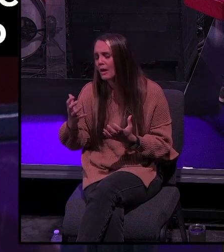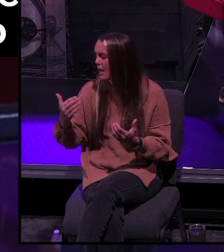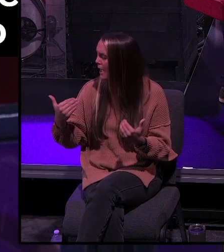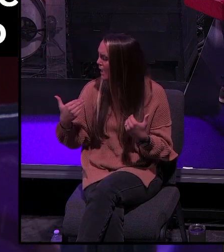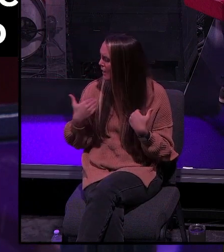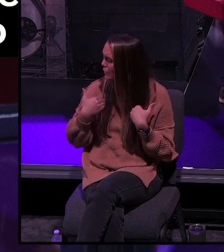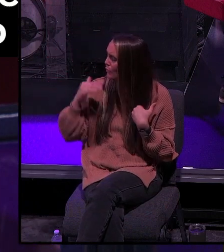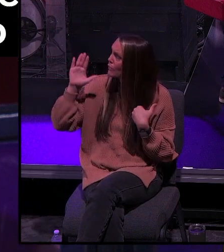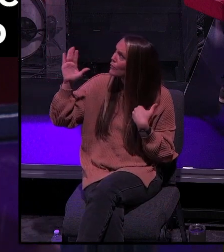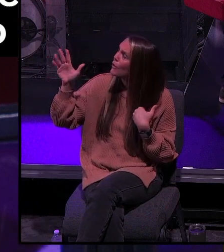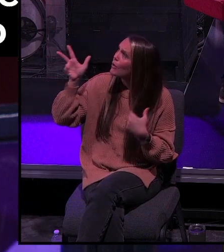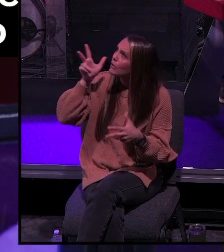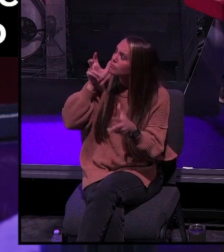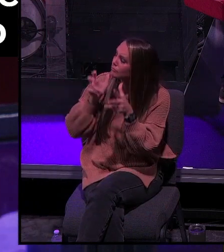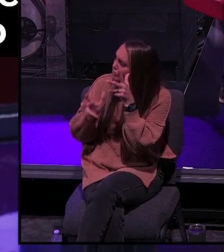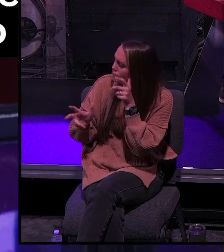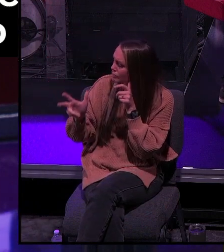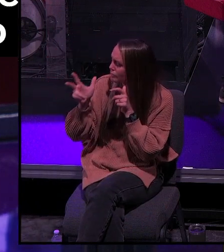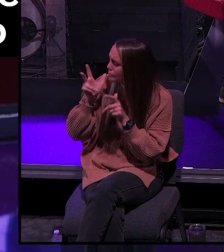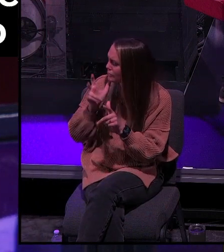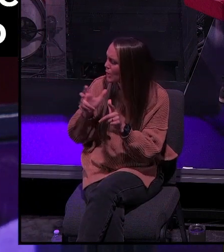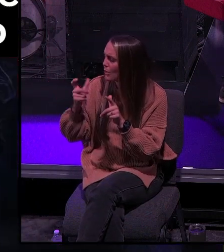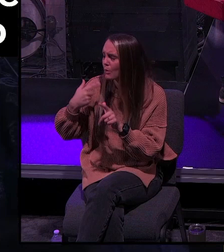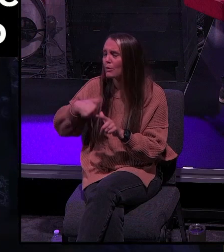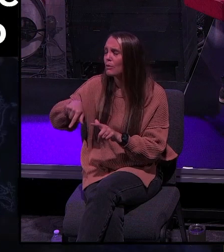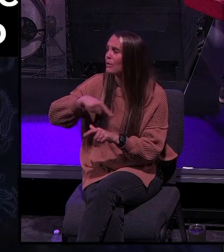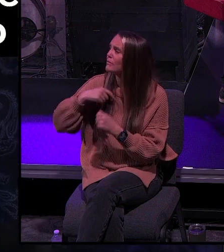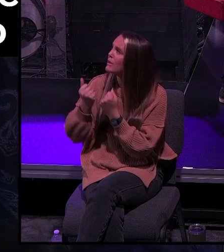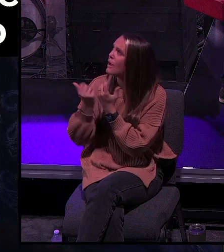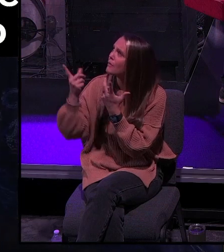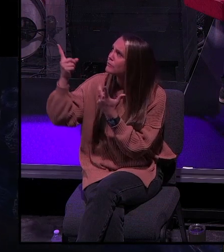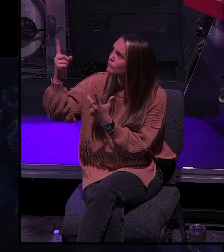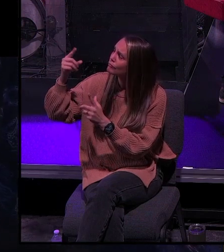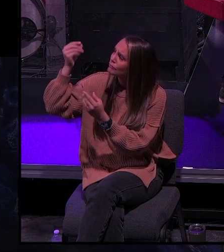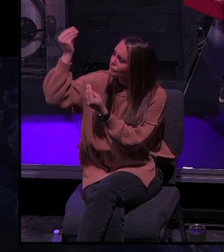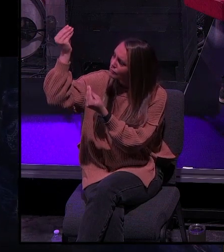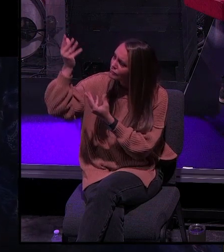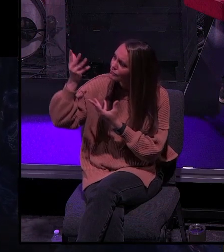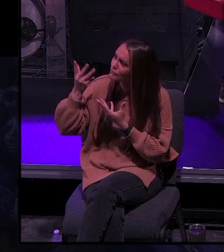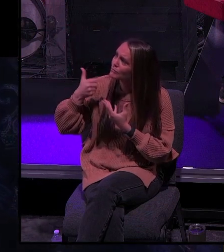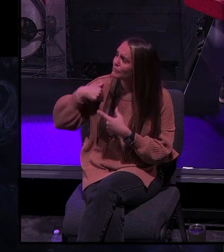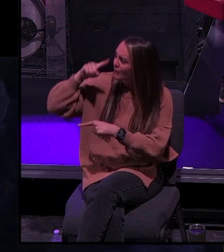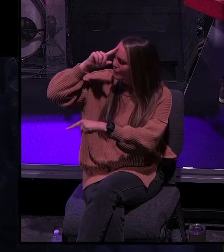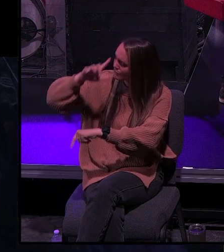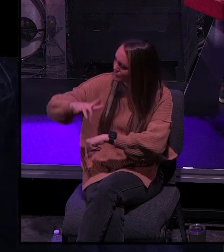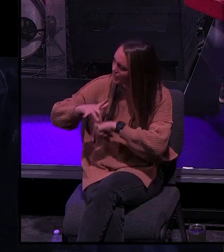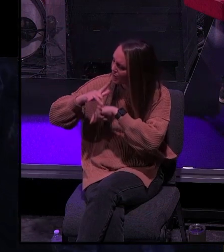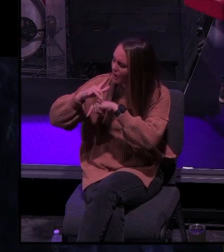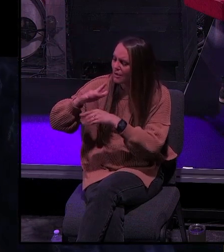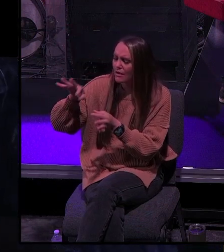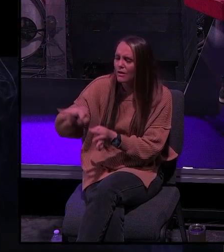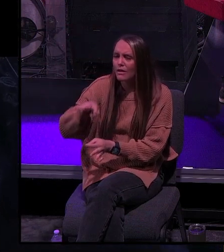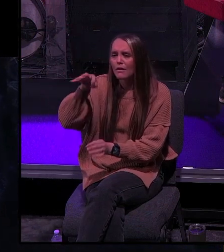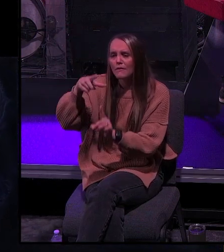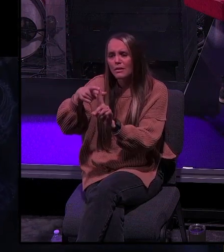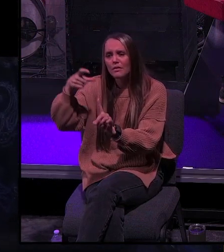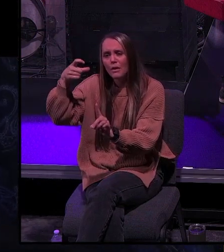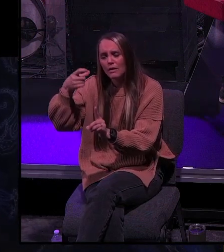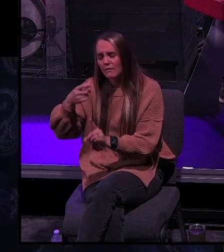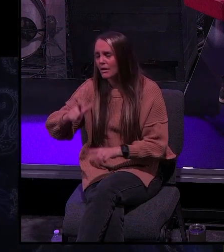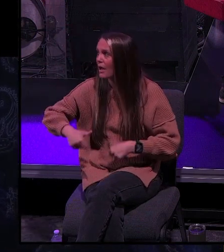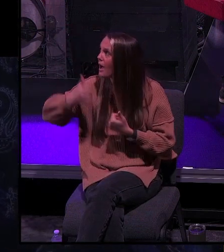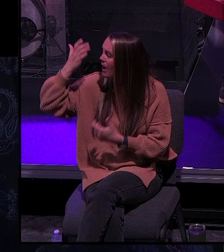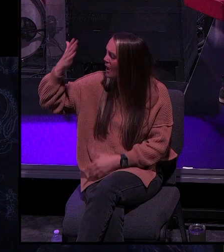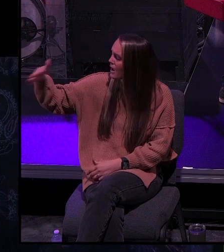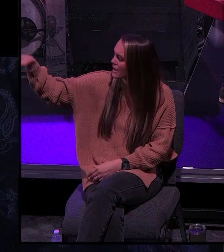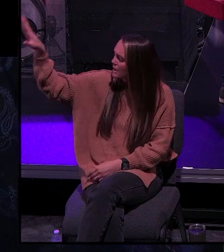to hear your voice. We're hanging on every word. Spirit of the